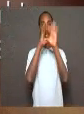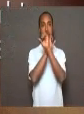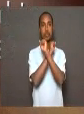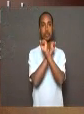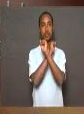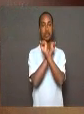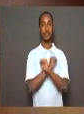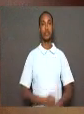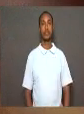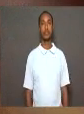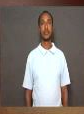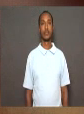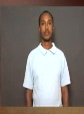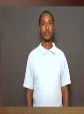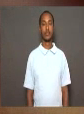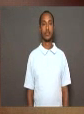Time's up.